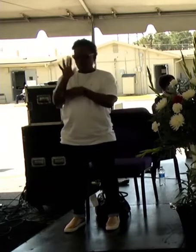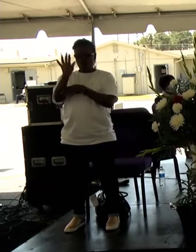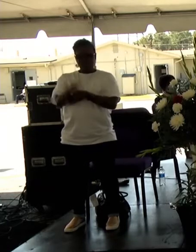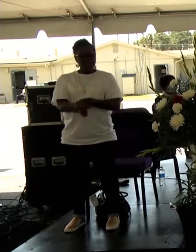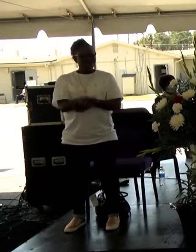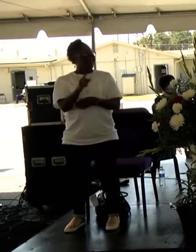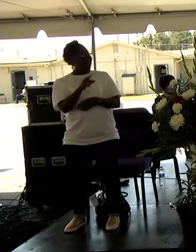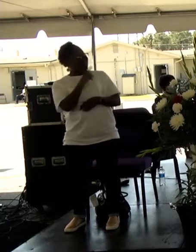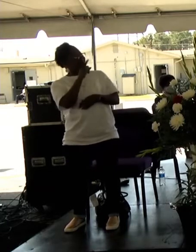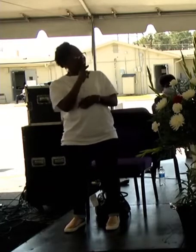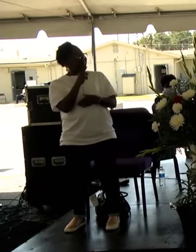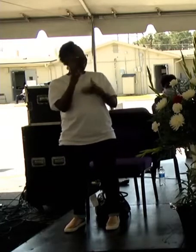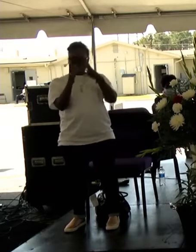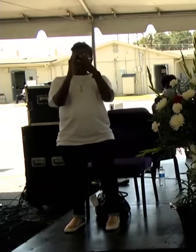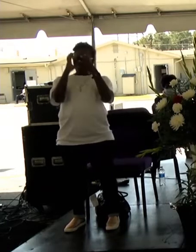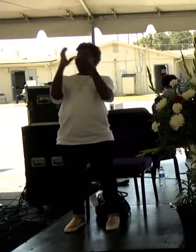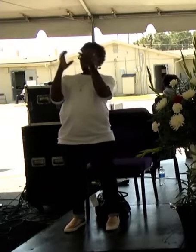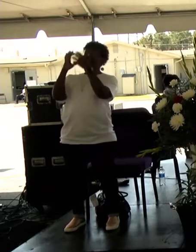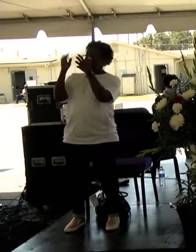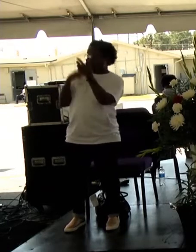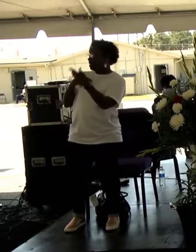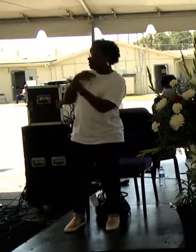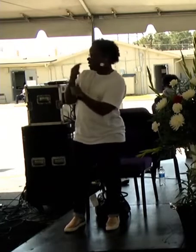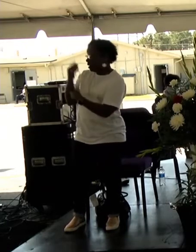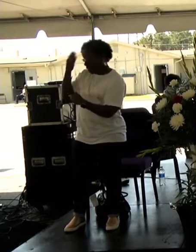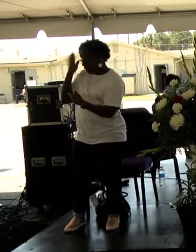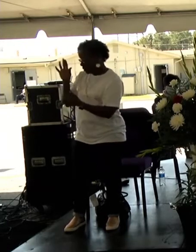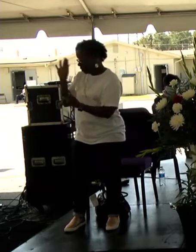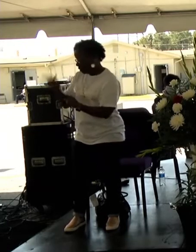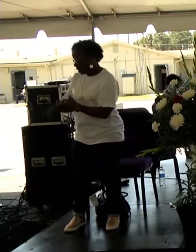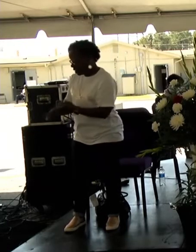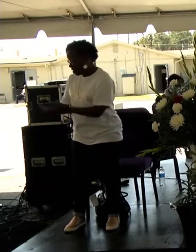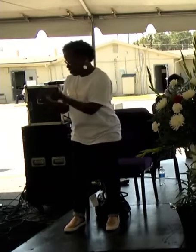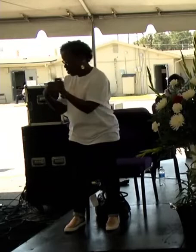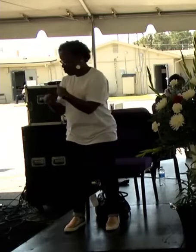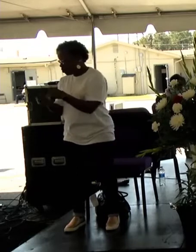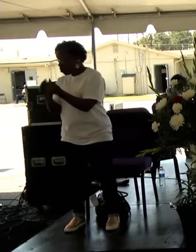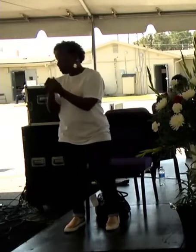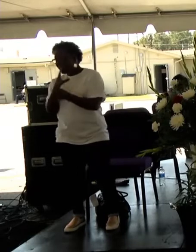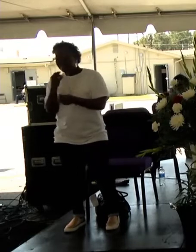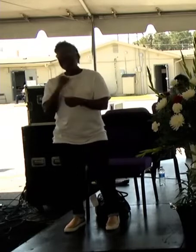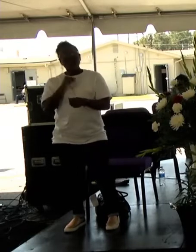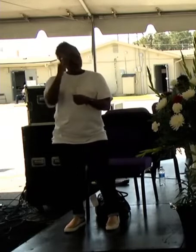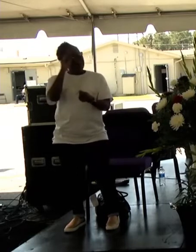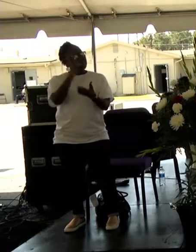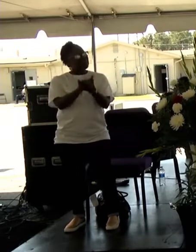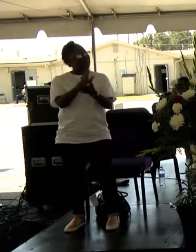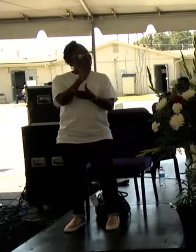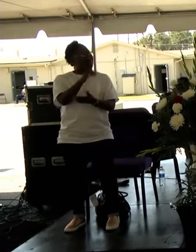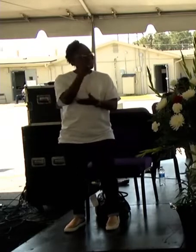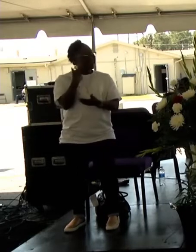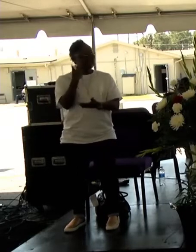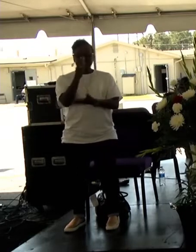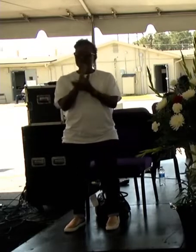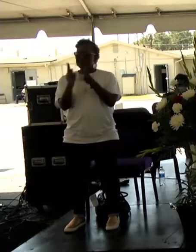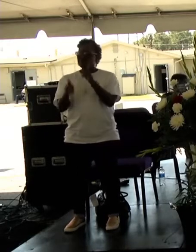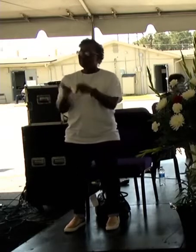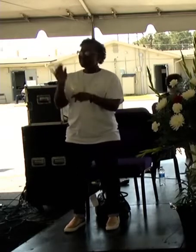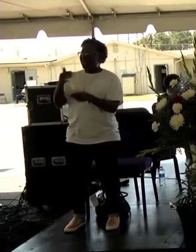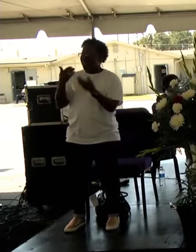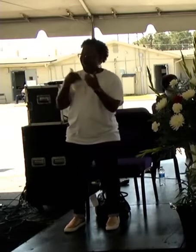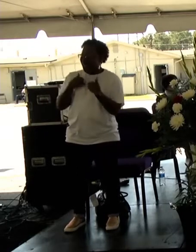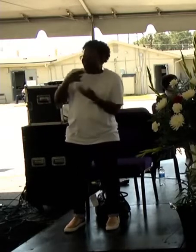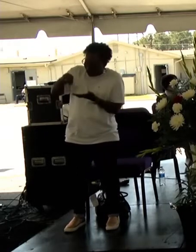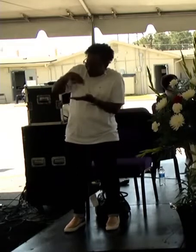That thing messed me up because I said to her, I didn't know it came with all of this. And I just believe that there's some people, when it involves the